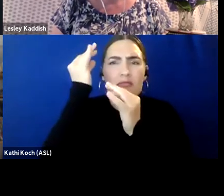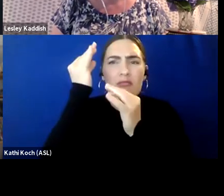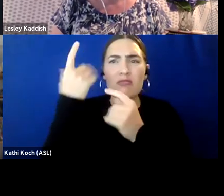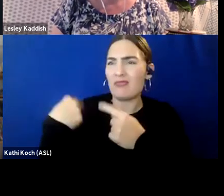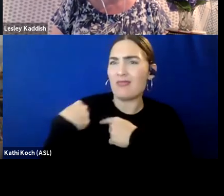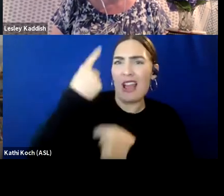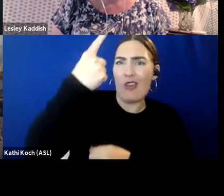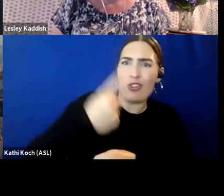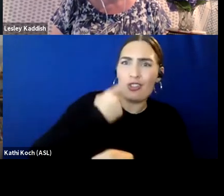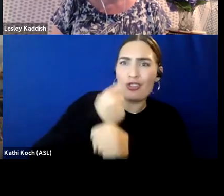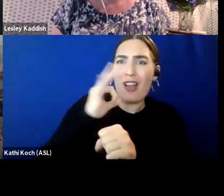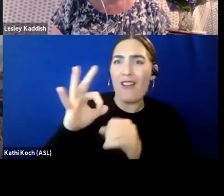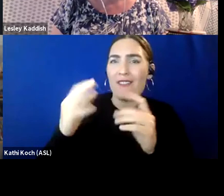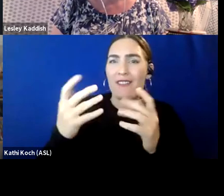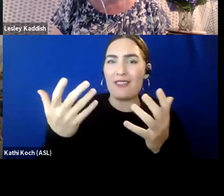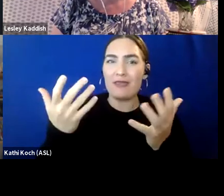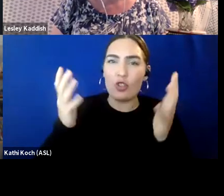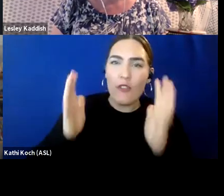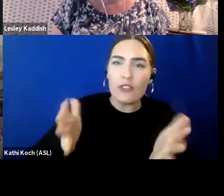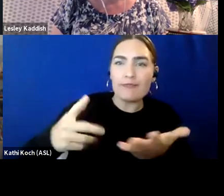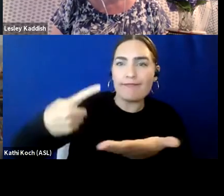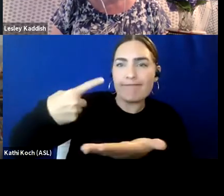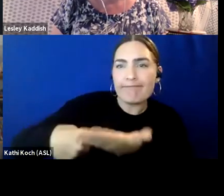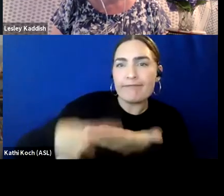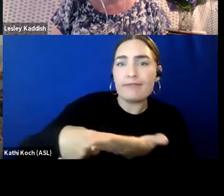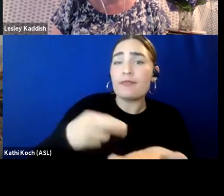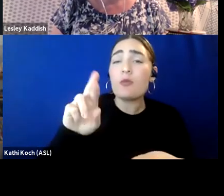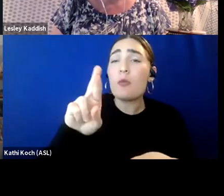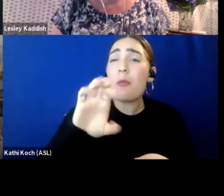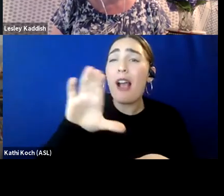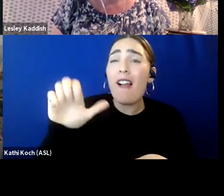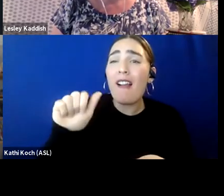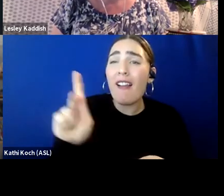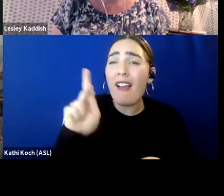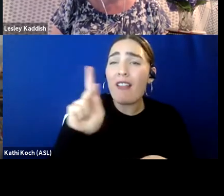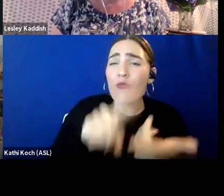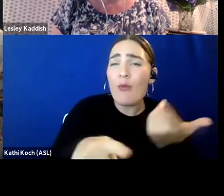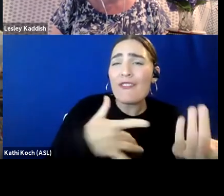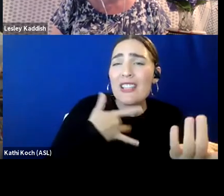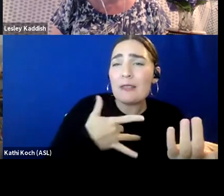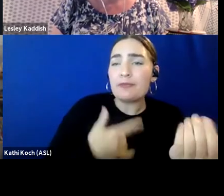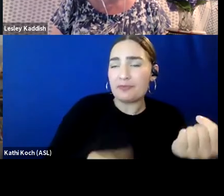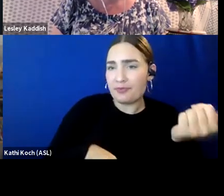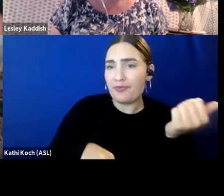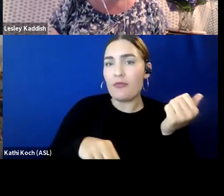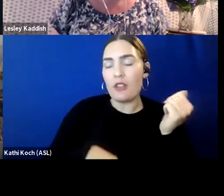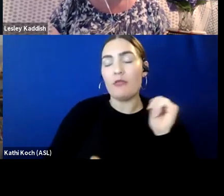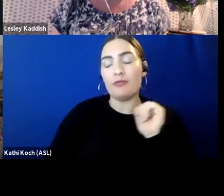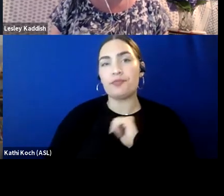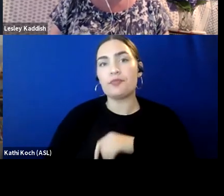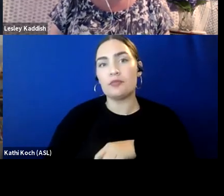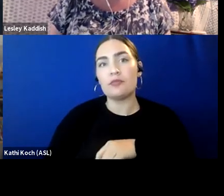conversations. So Rebecca, what has it been like for you? Well,